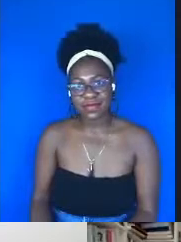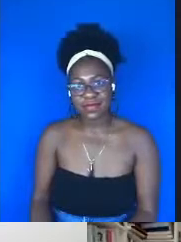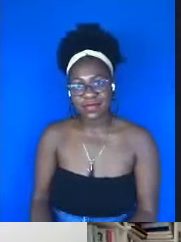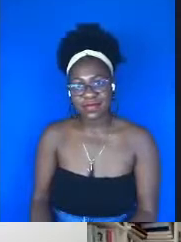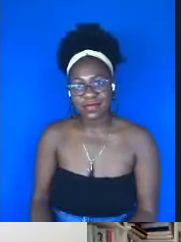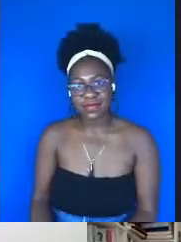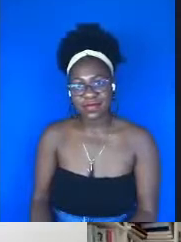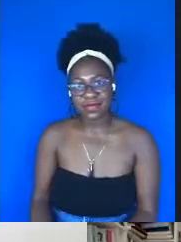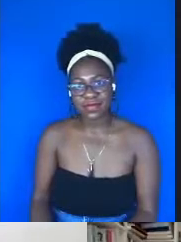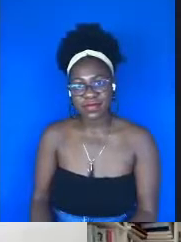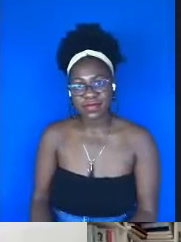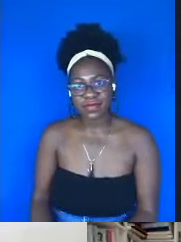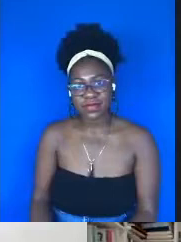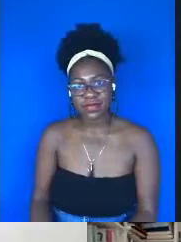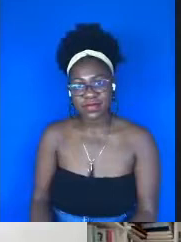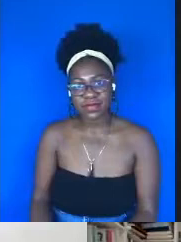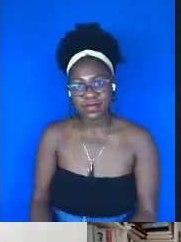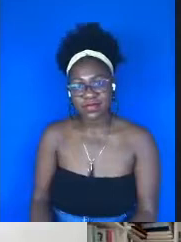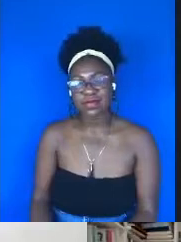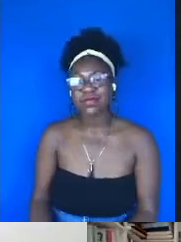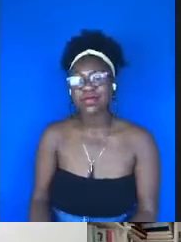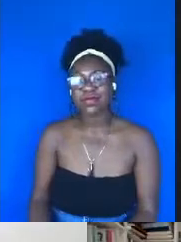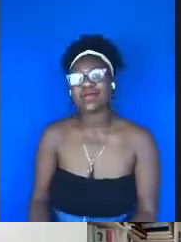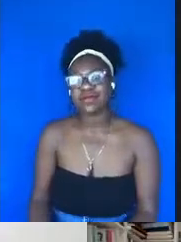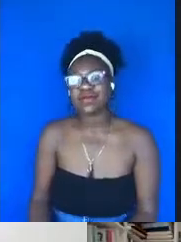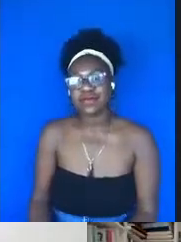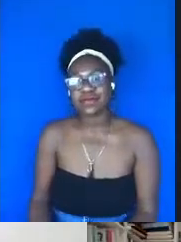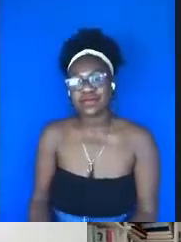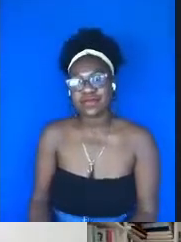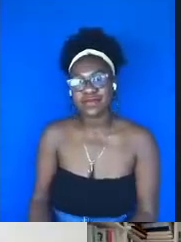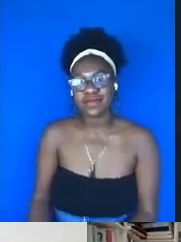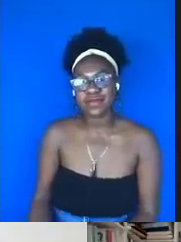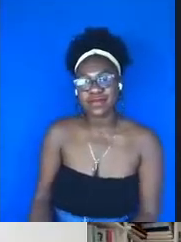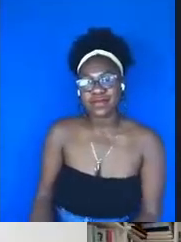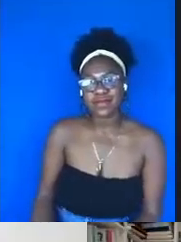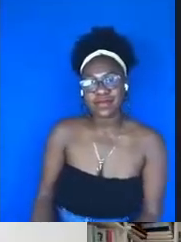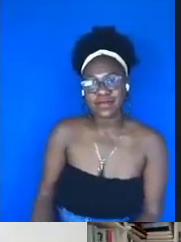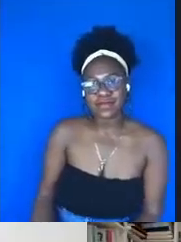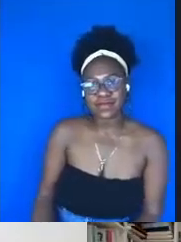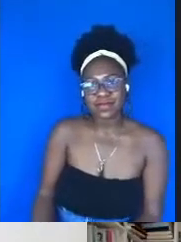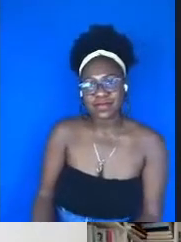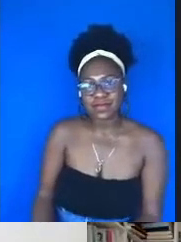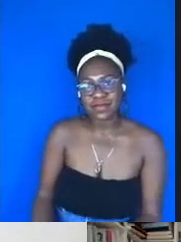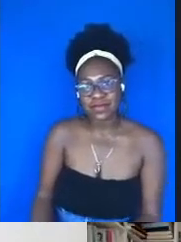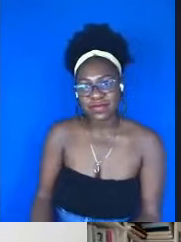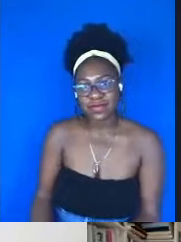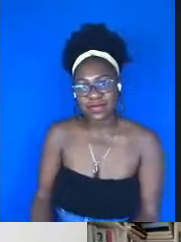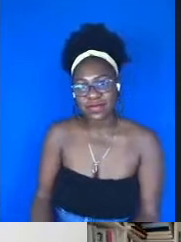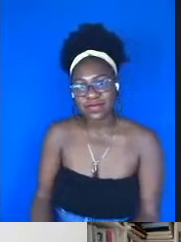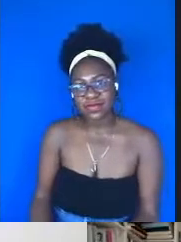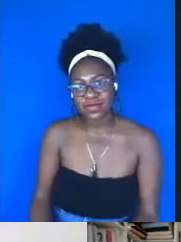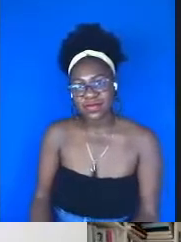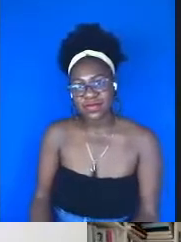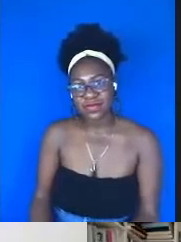to, you know, the plan unfolding. What I want each scene is being fulfilled. There aren't any